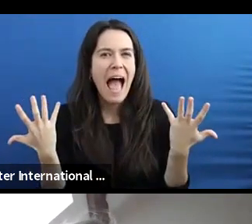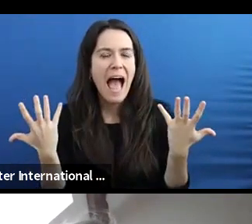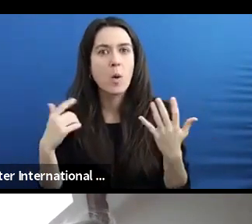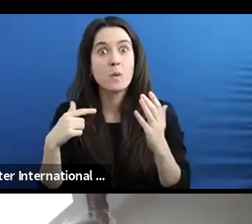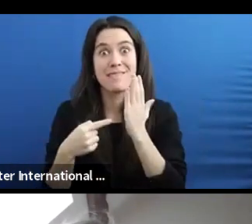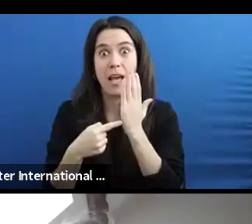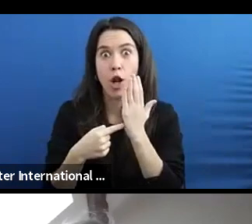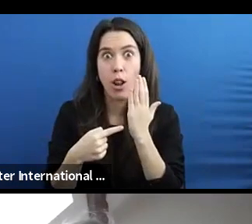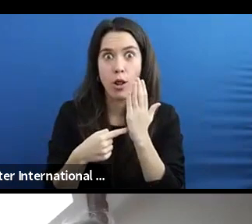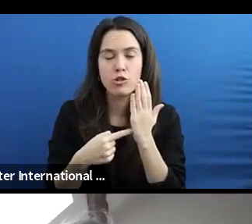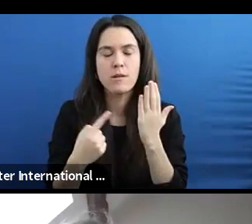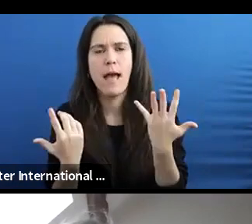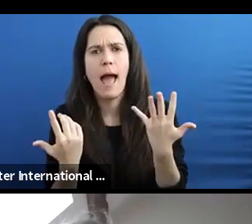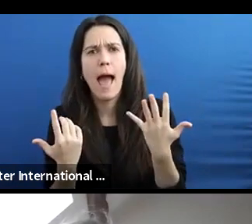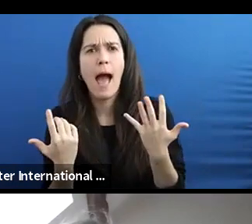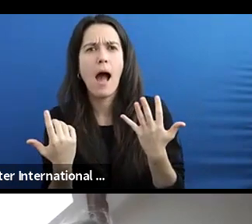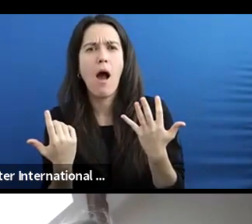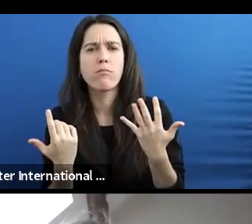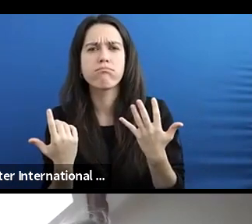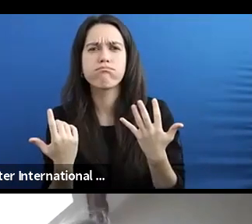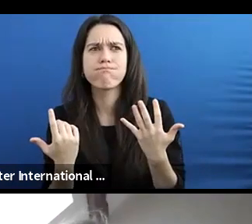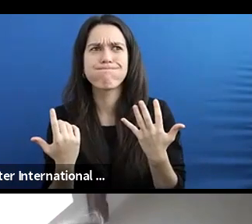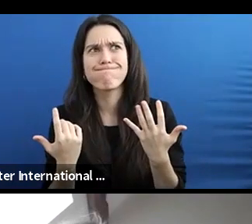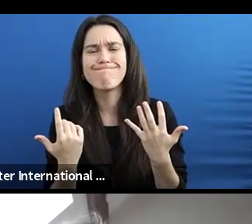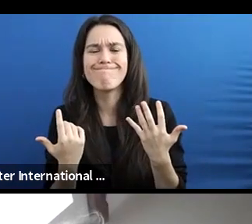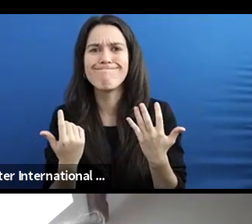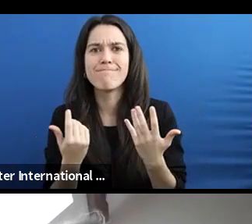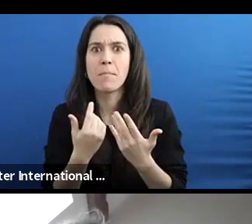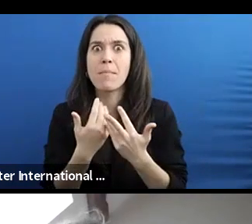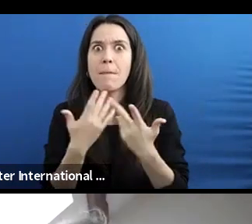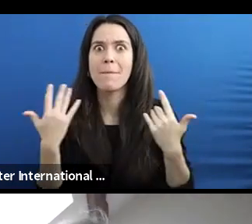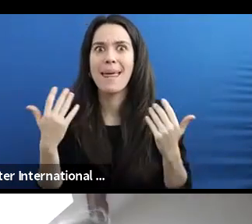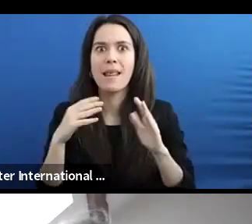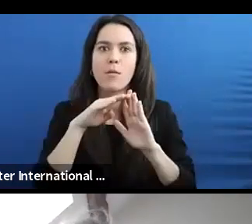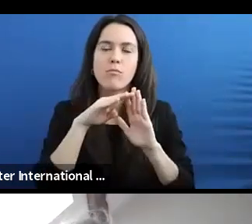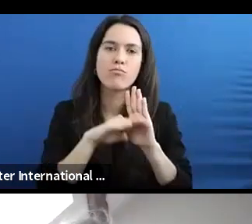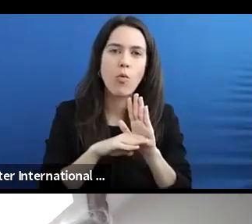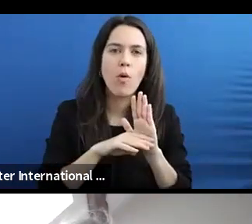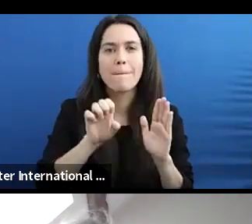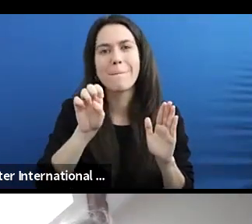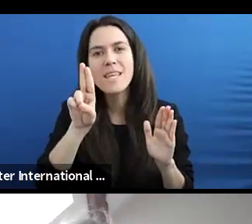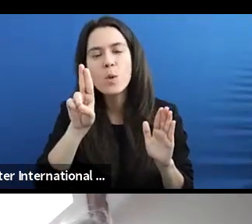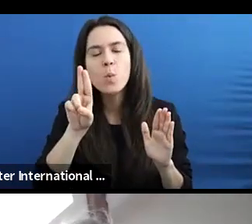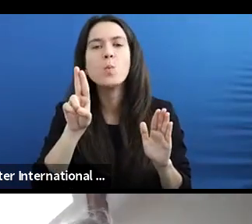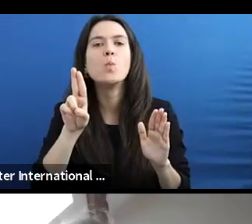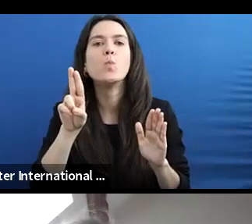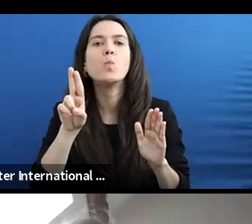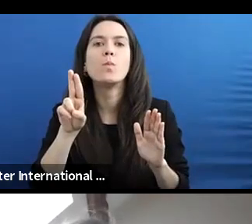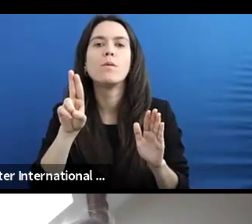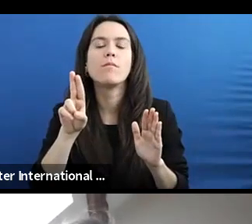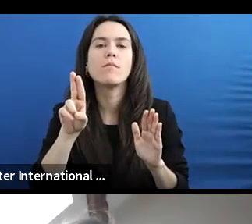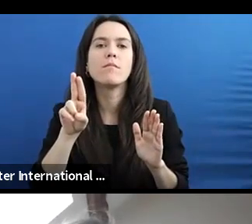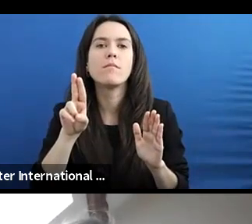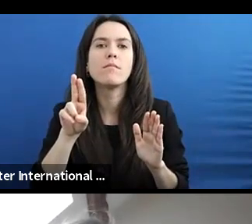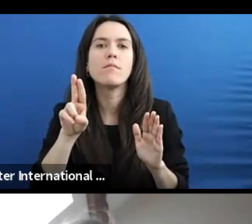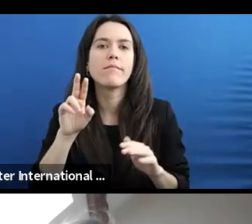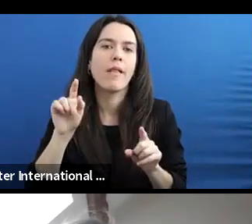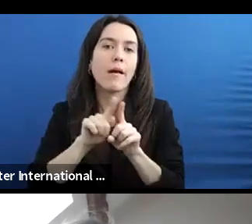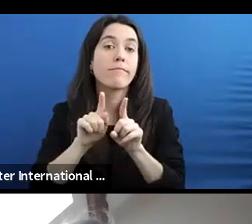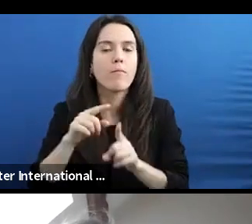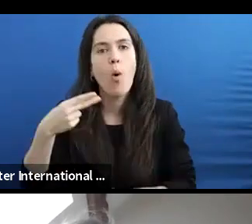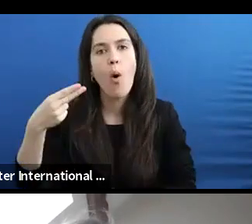technology, techniques, and there are as well many programs in the EU, you know, as Horizon Europe, that